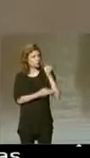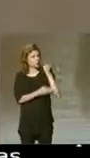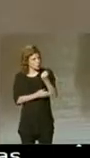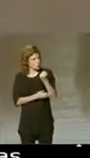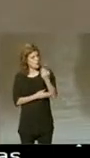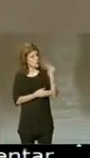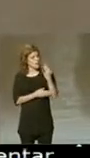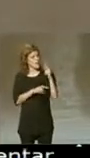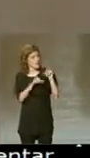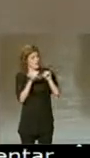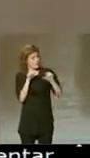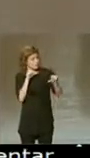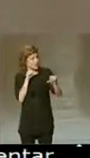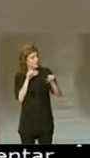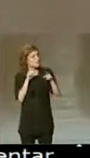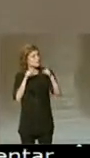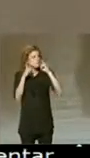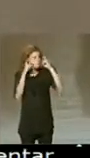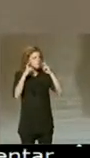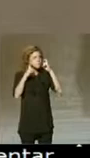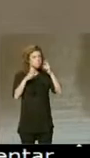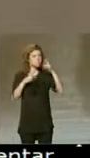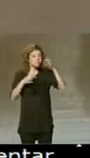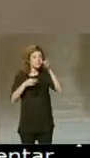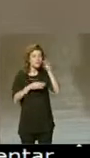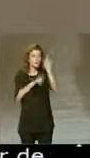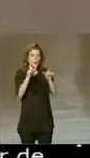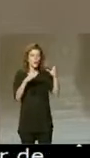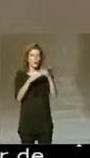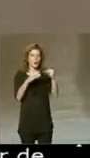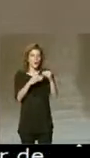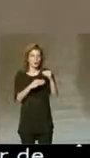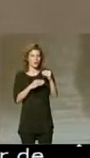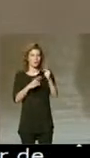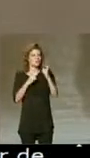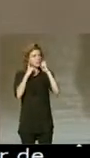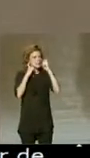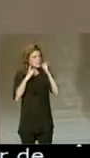the support of additional methodologies or tools,